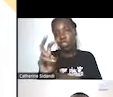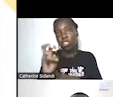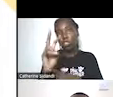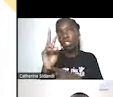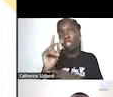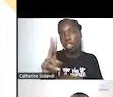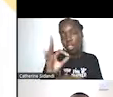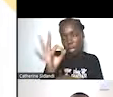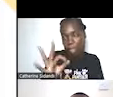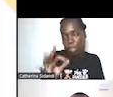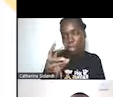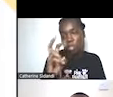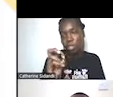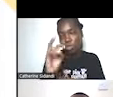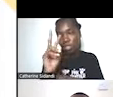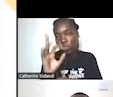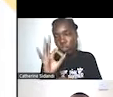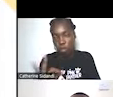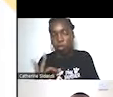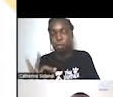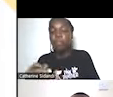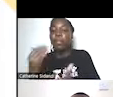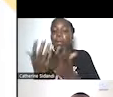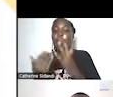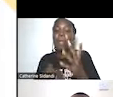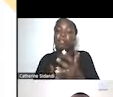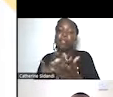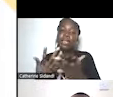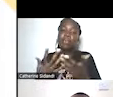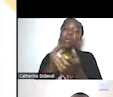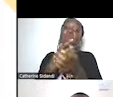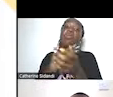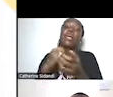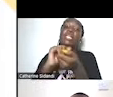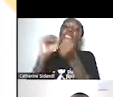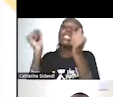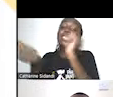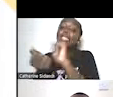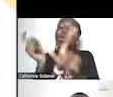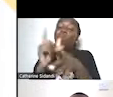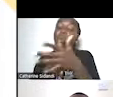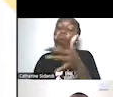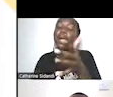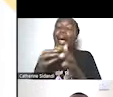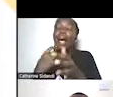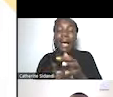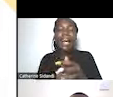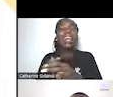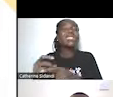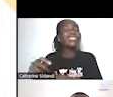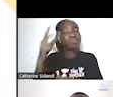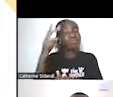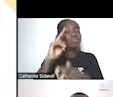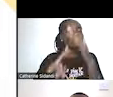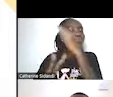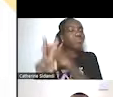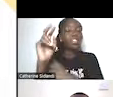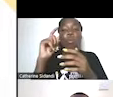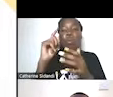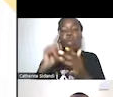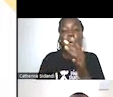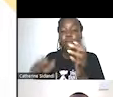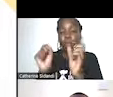So they're trying to anticipate what might happen, and then improve operational